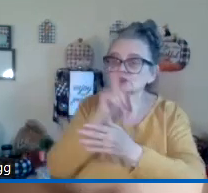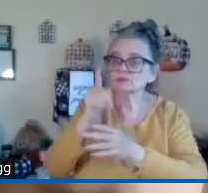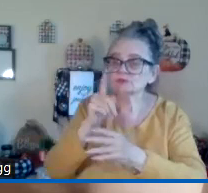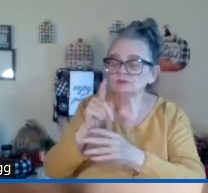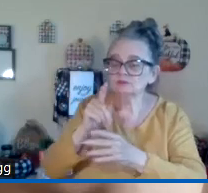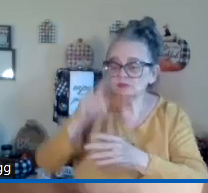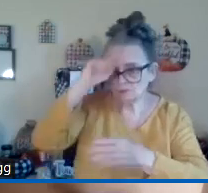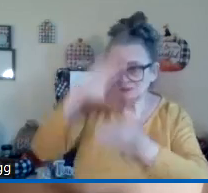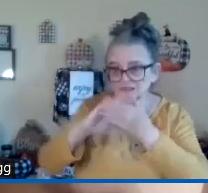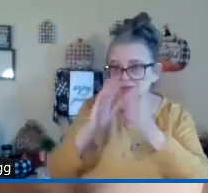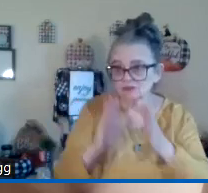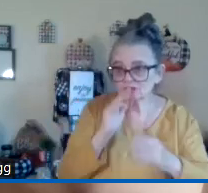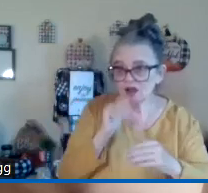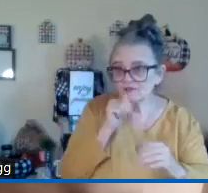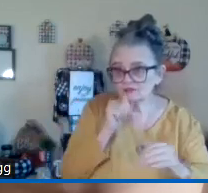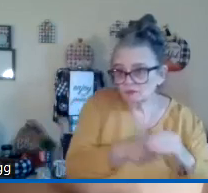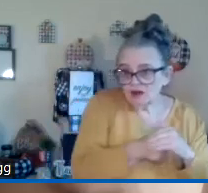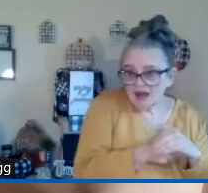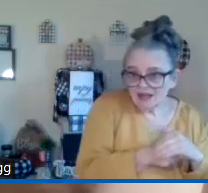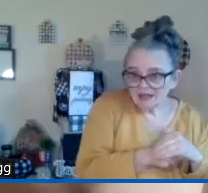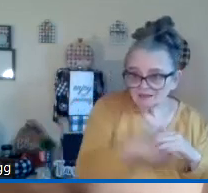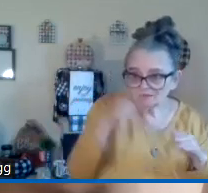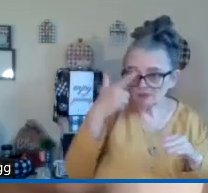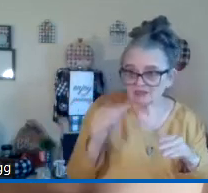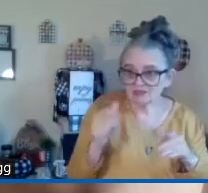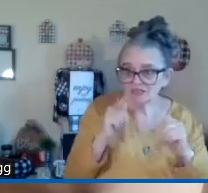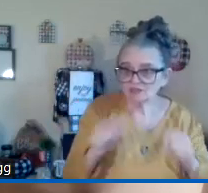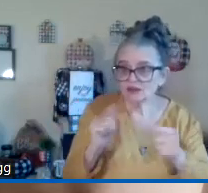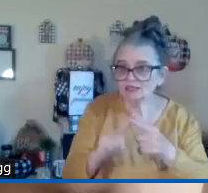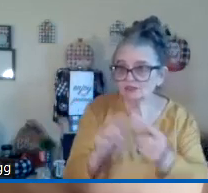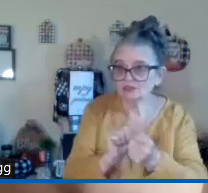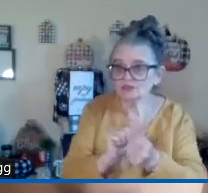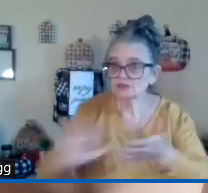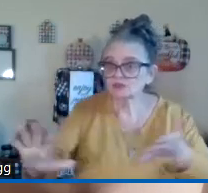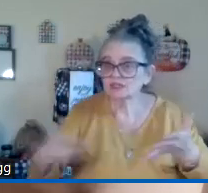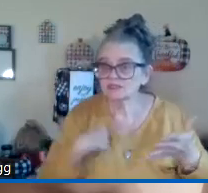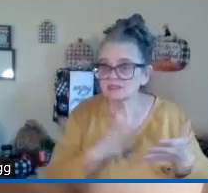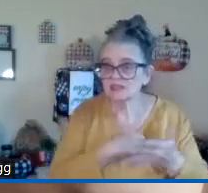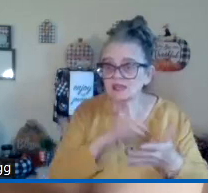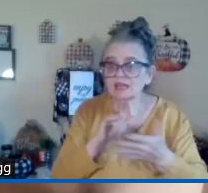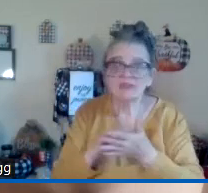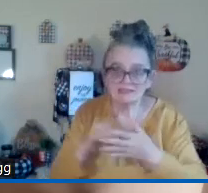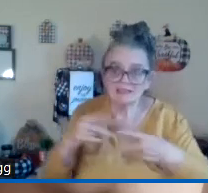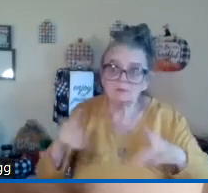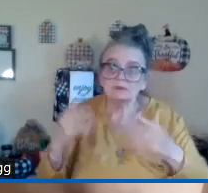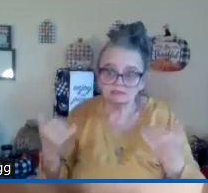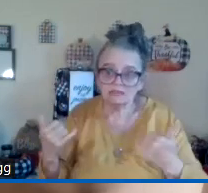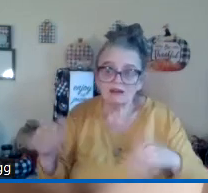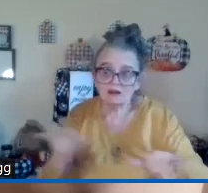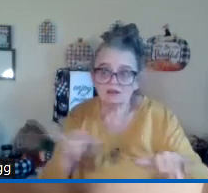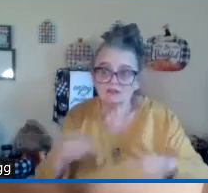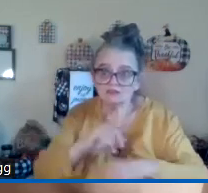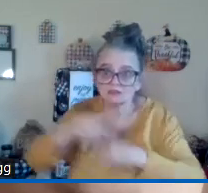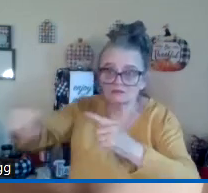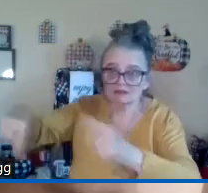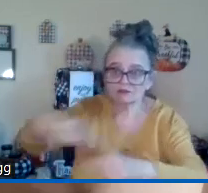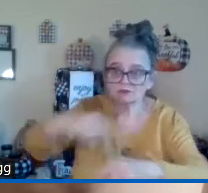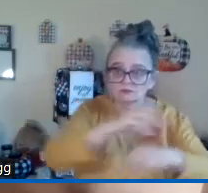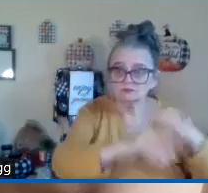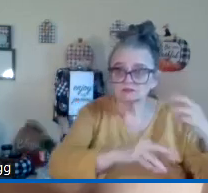then the true believers often will hide, because they try to destroy us. And that's happening now